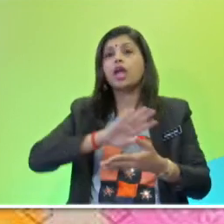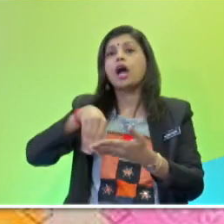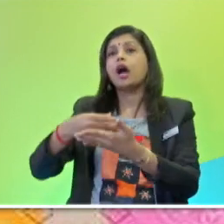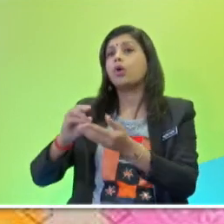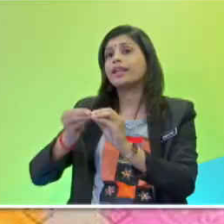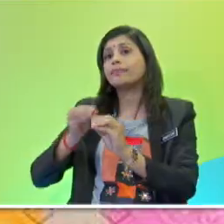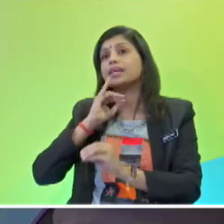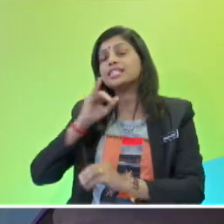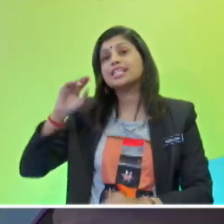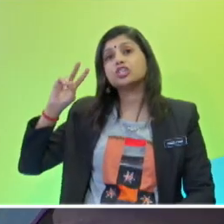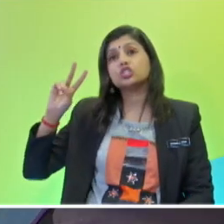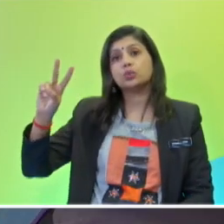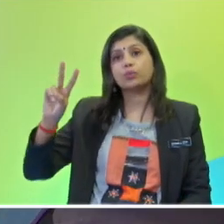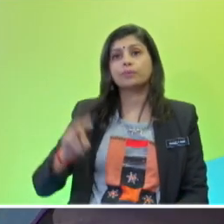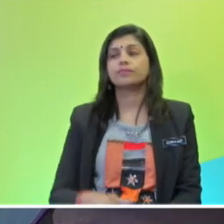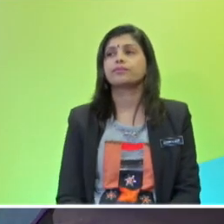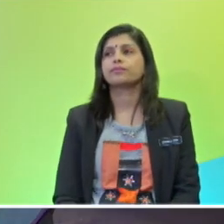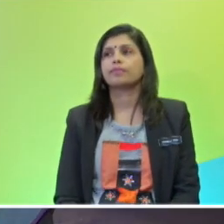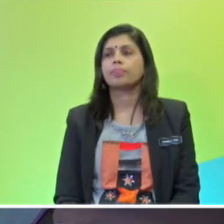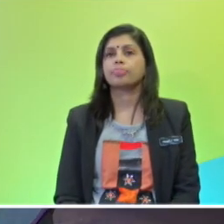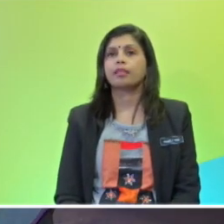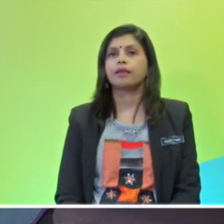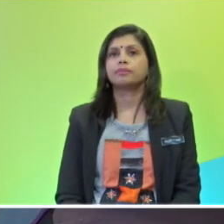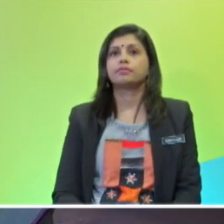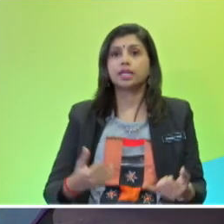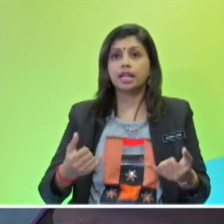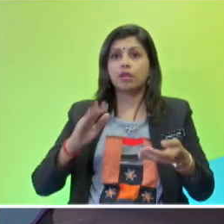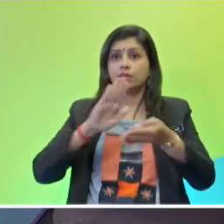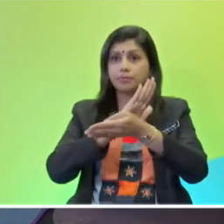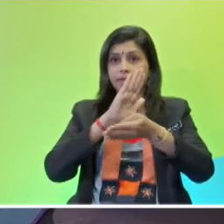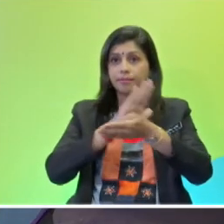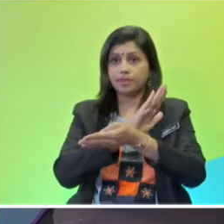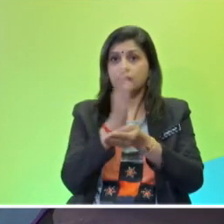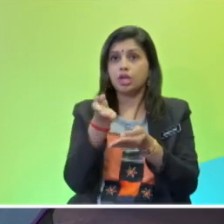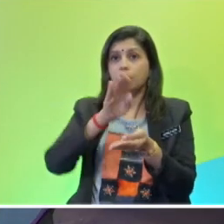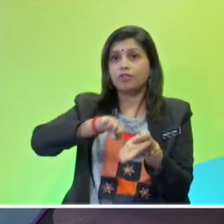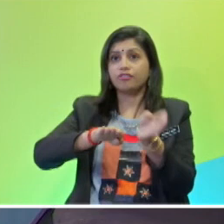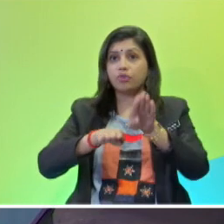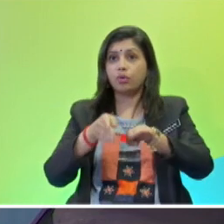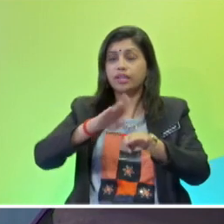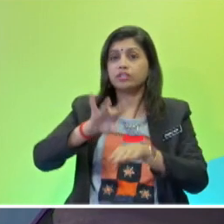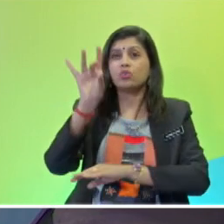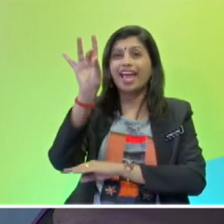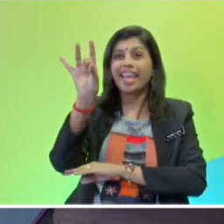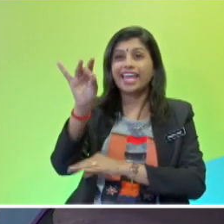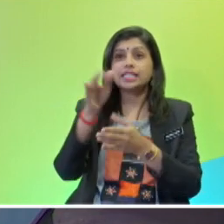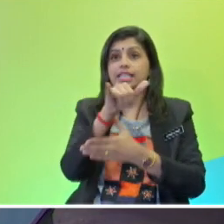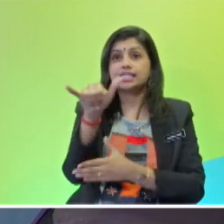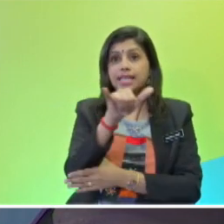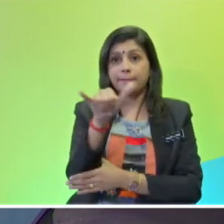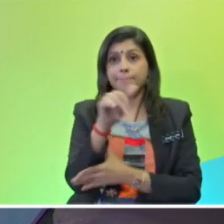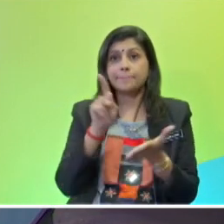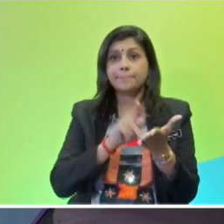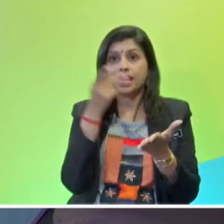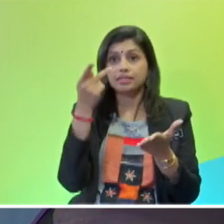Shan, can you fold the paper into 8 equal parts? Okay, so Remember, I have a when piece we of say paper fraction, here. you must have